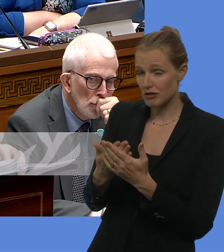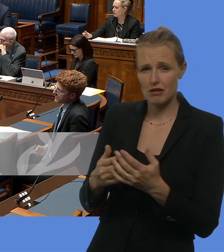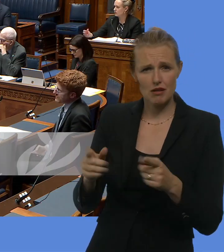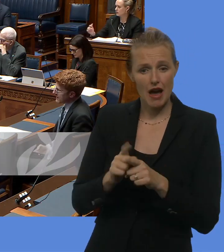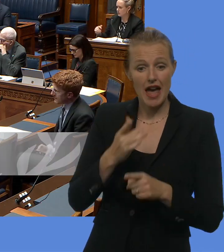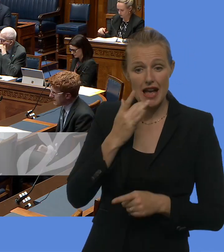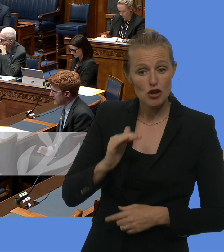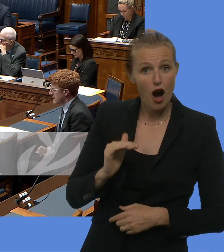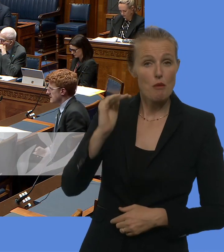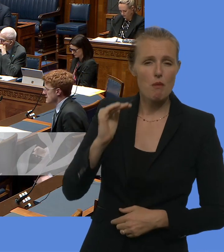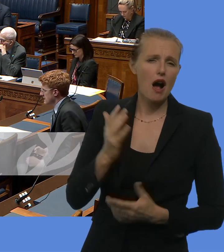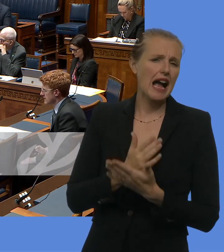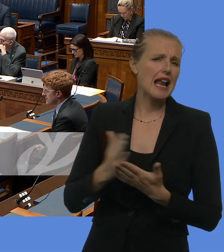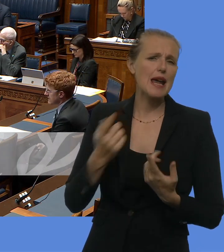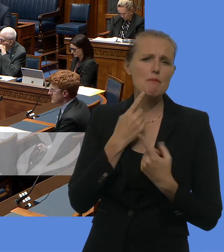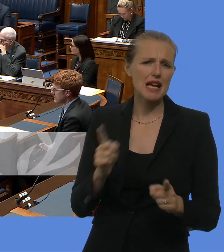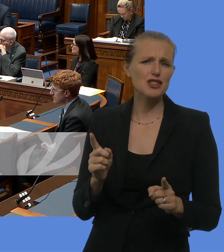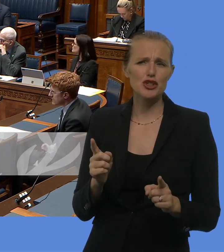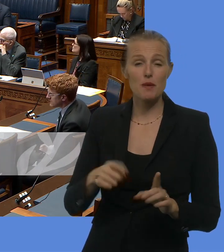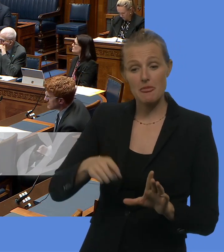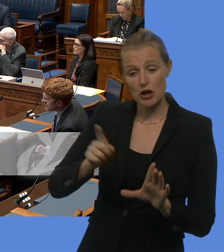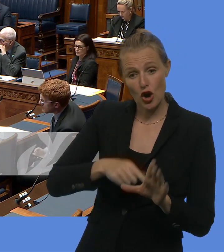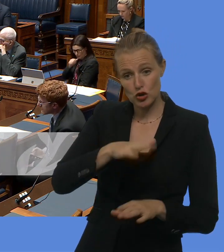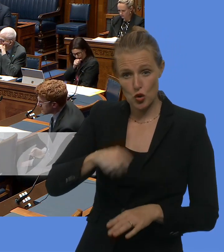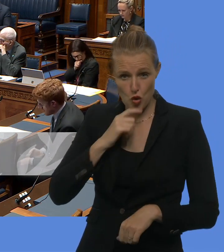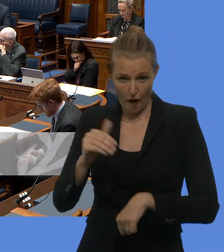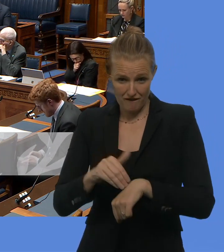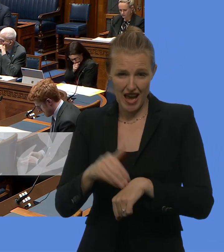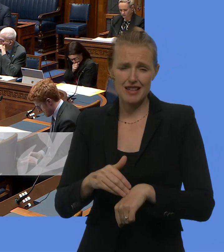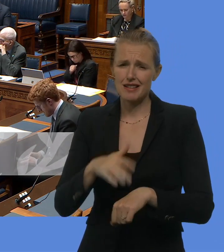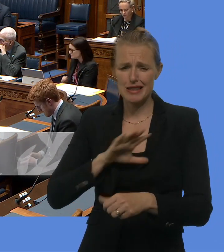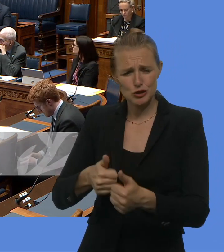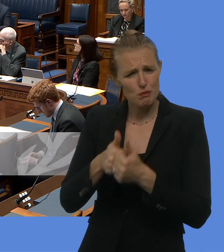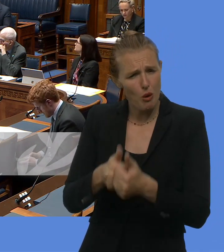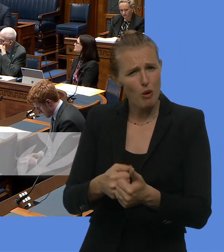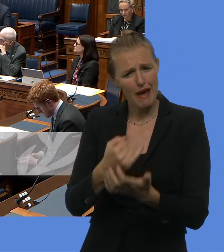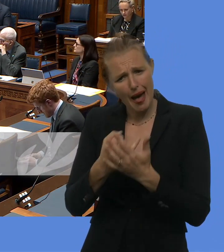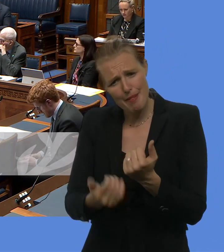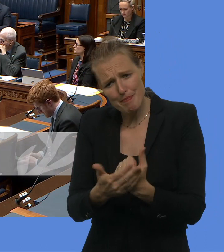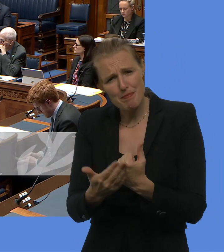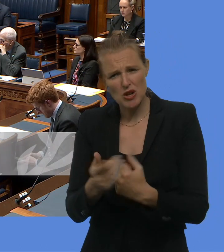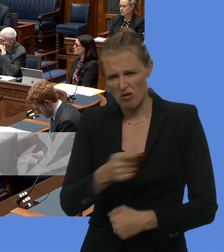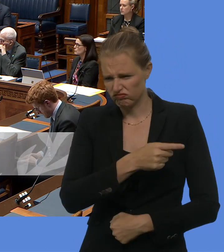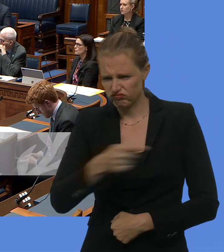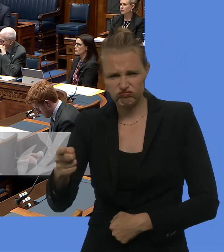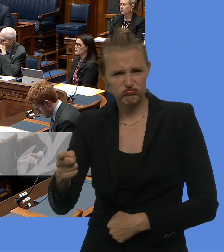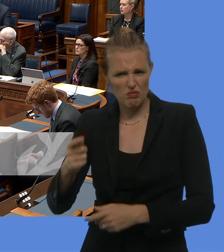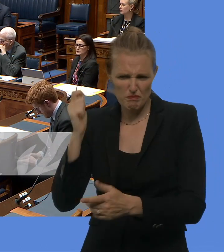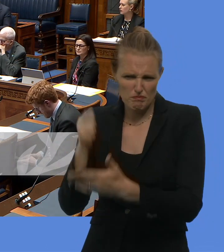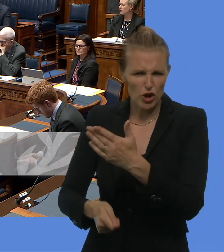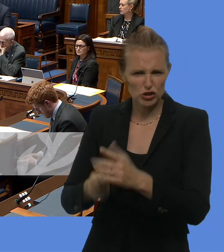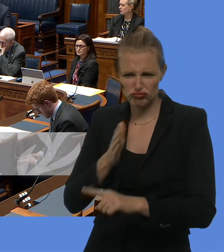I believe, a very clear message that young children who offend need support, guidance and help, not criminalisation and